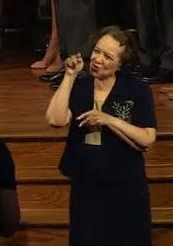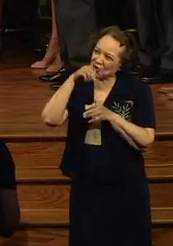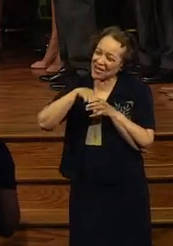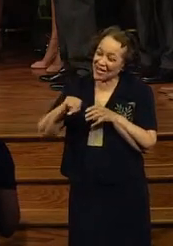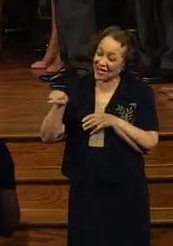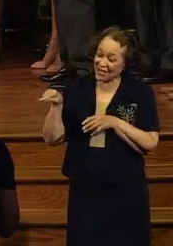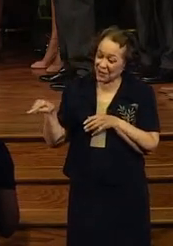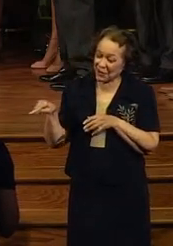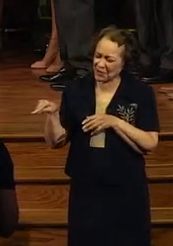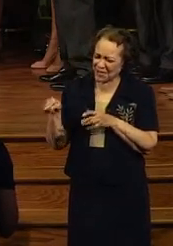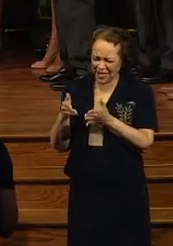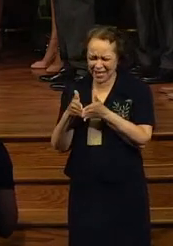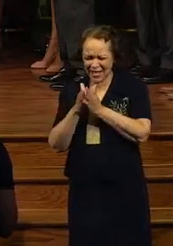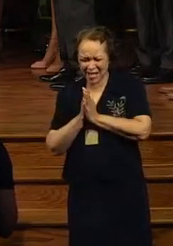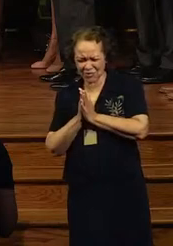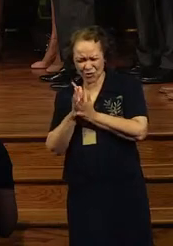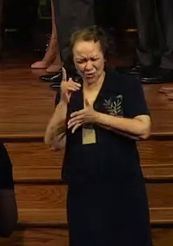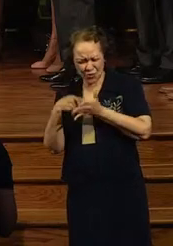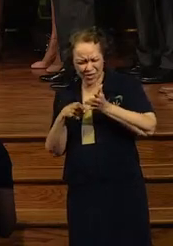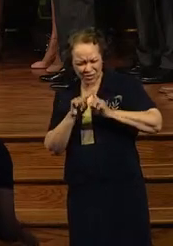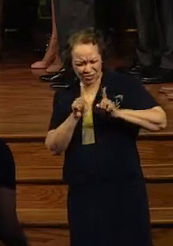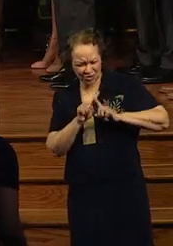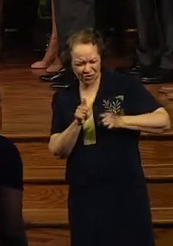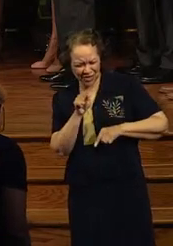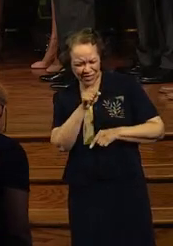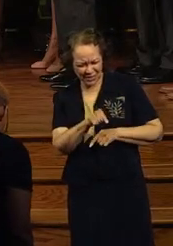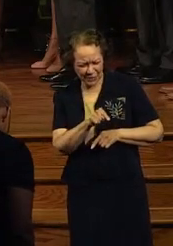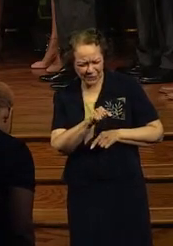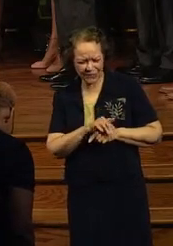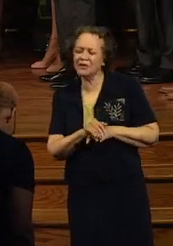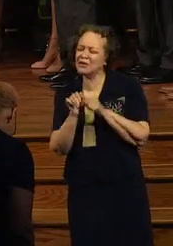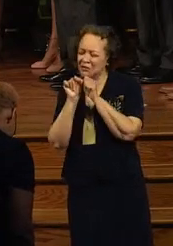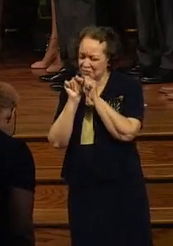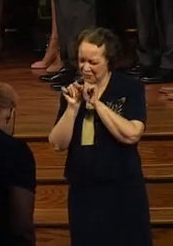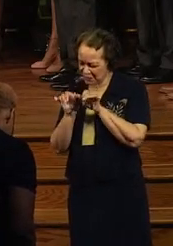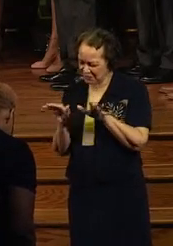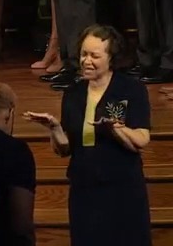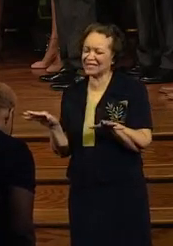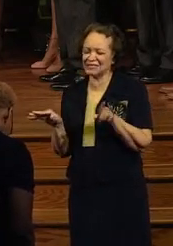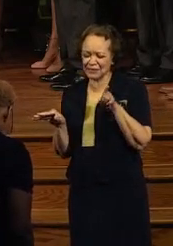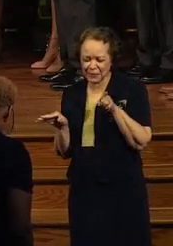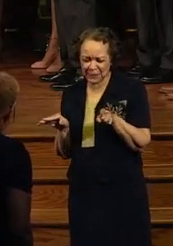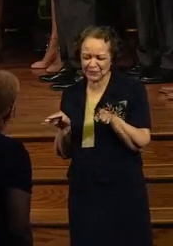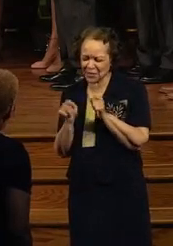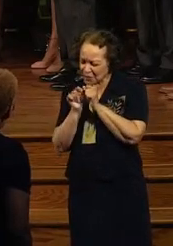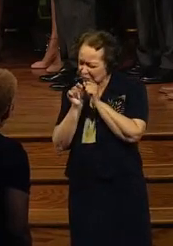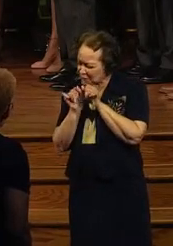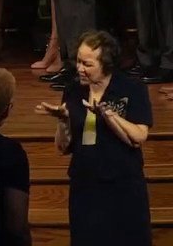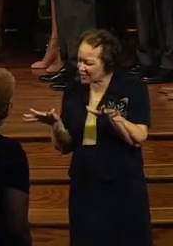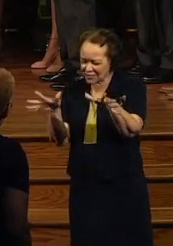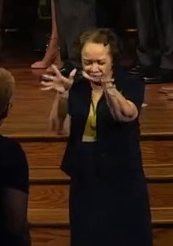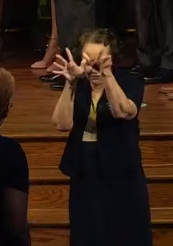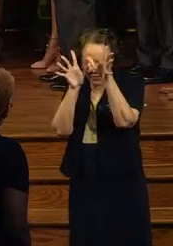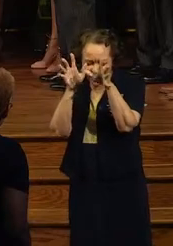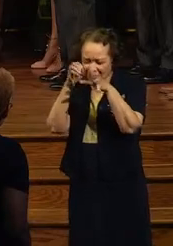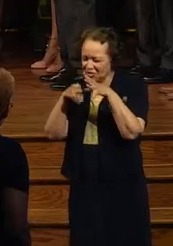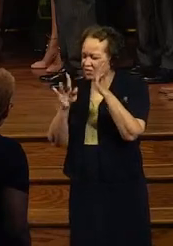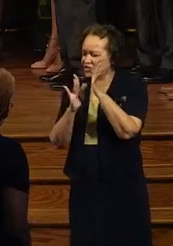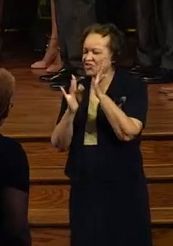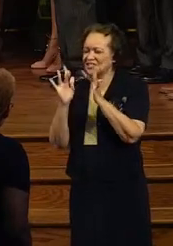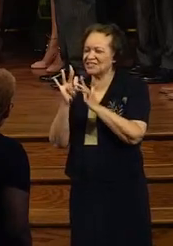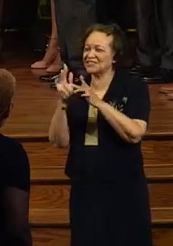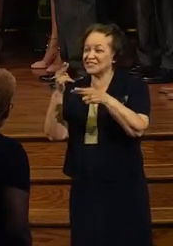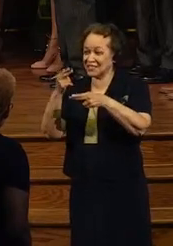is it that is so different about you? Bless him. Bless him, my Lord. In Jesus' name we do